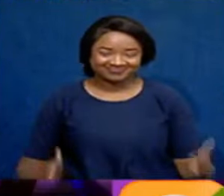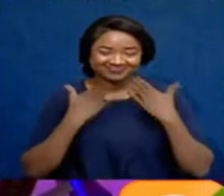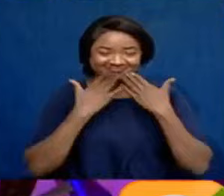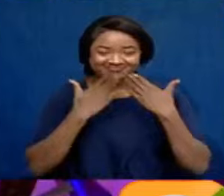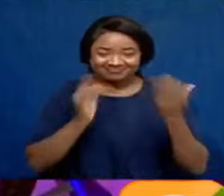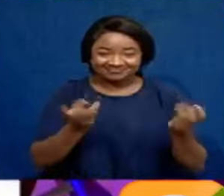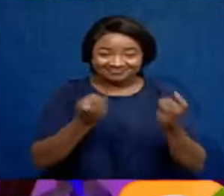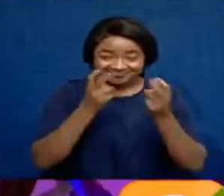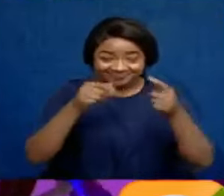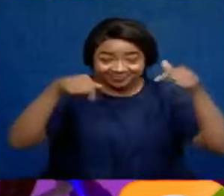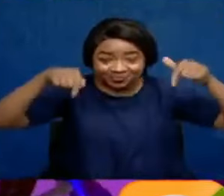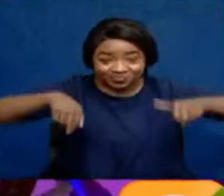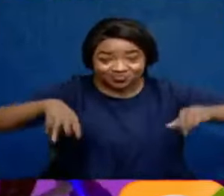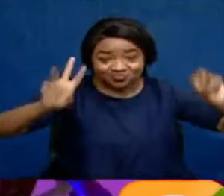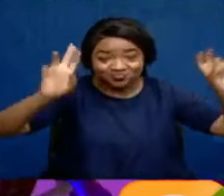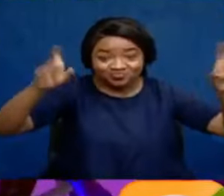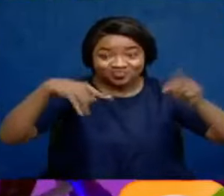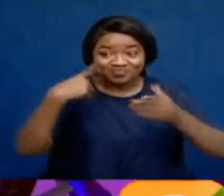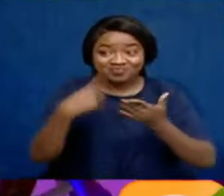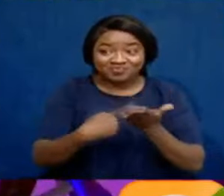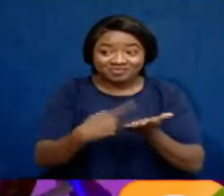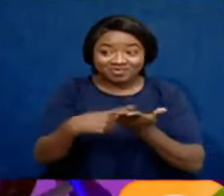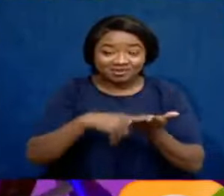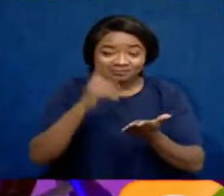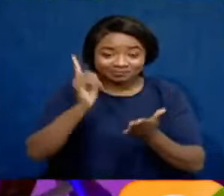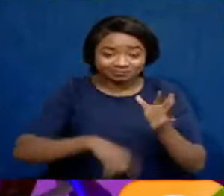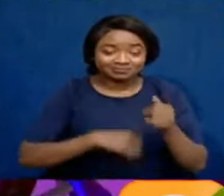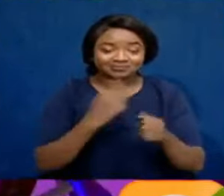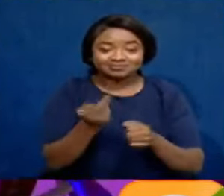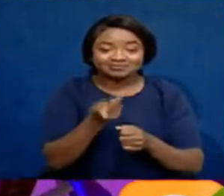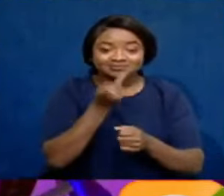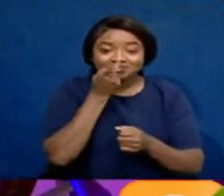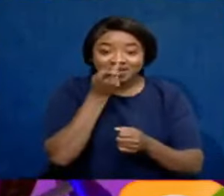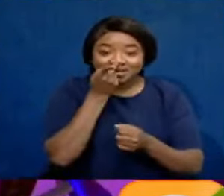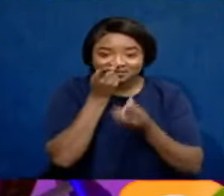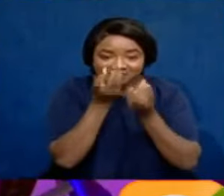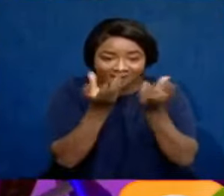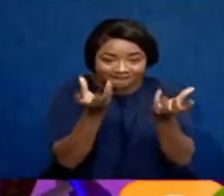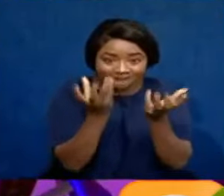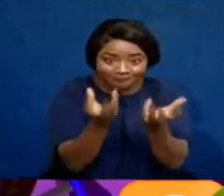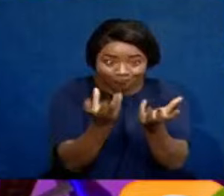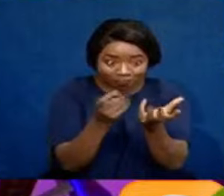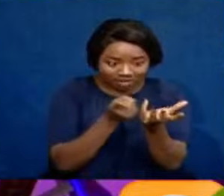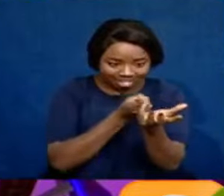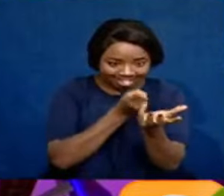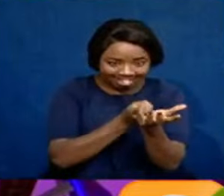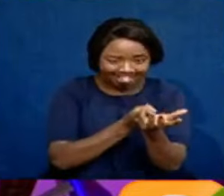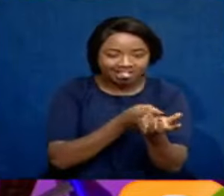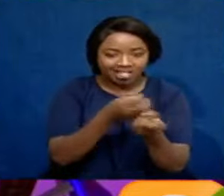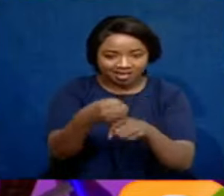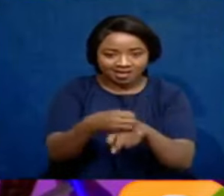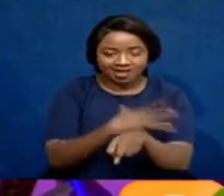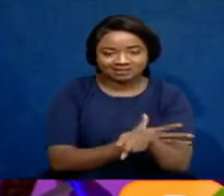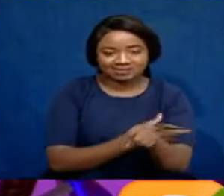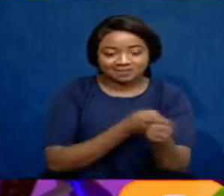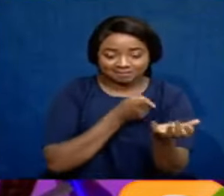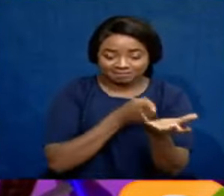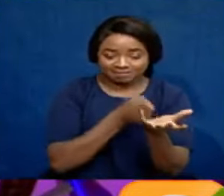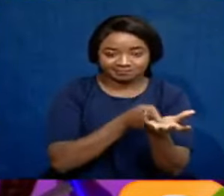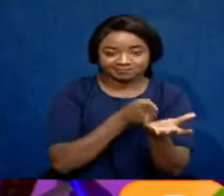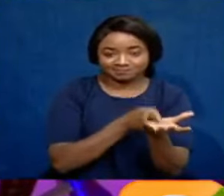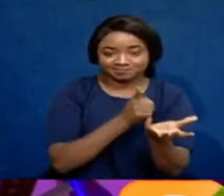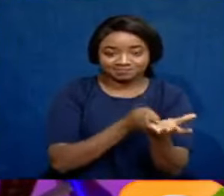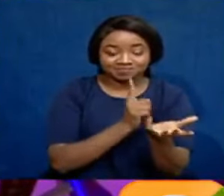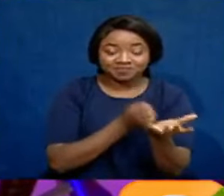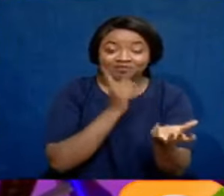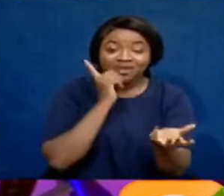prostate cancer. Earlier I said prostate, but it is prostate cancer. A gland we'll be discussing. It is a cancer that affects